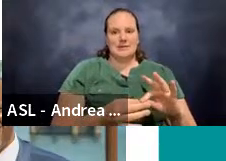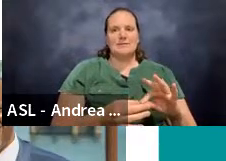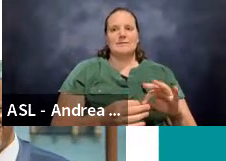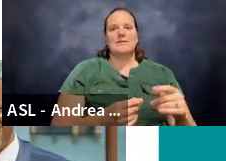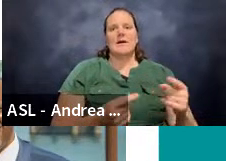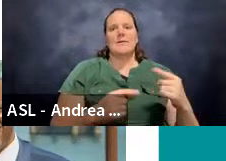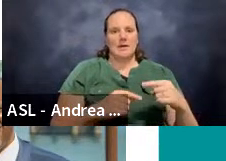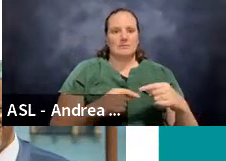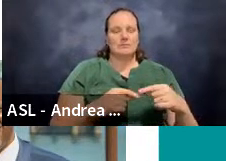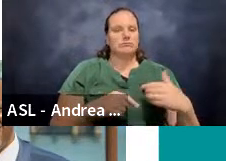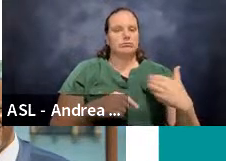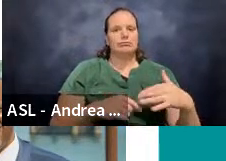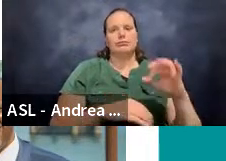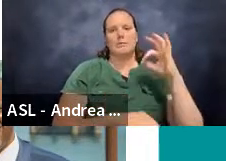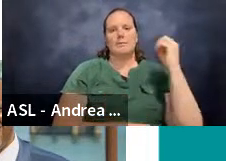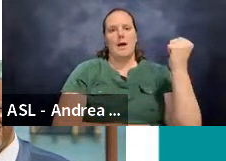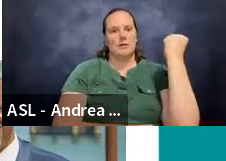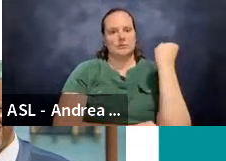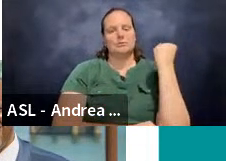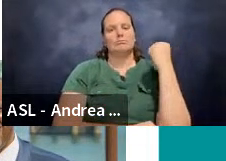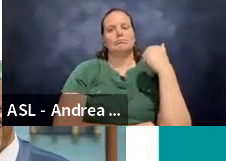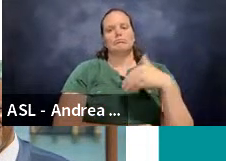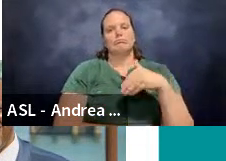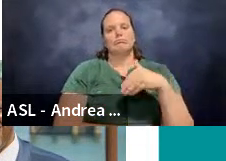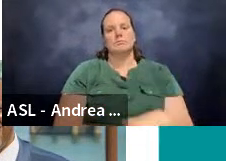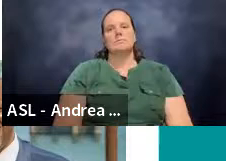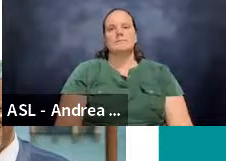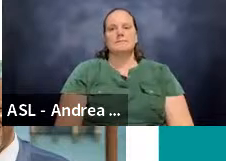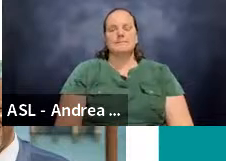major milestones. So